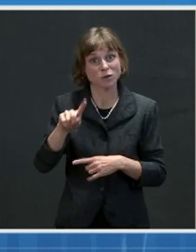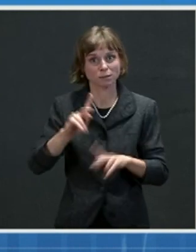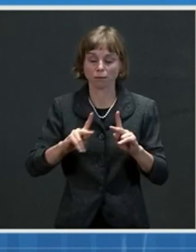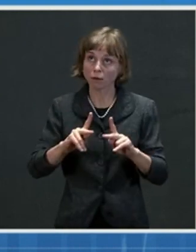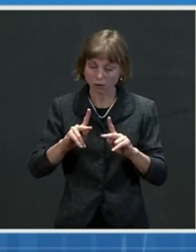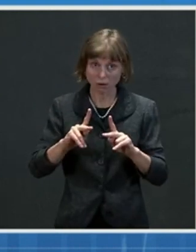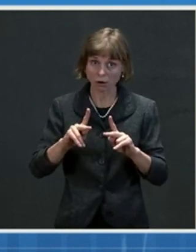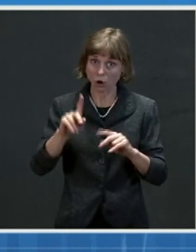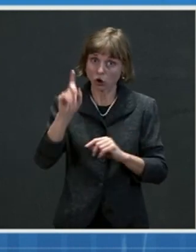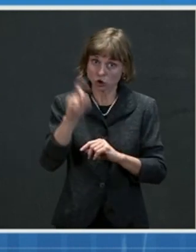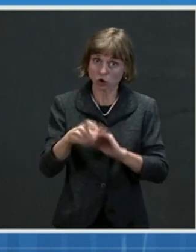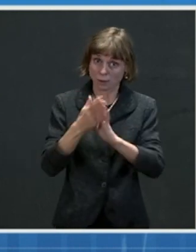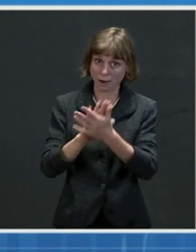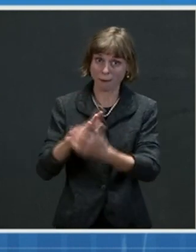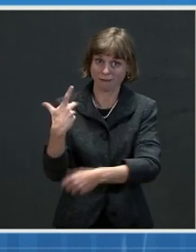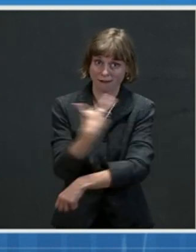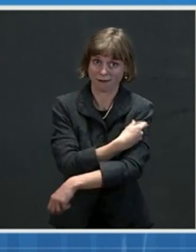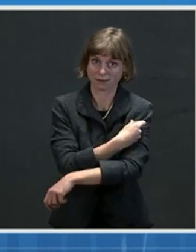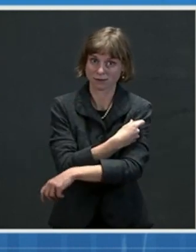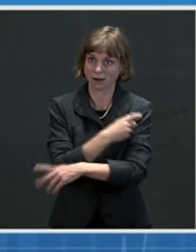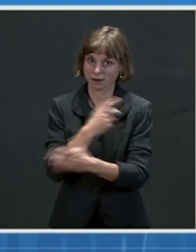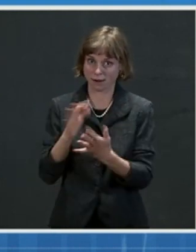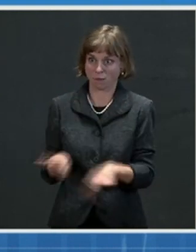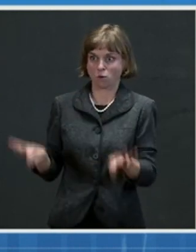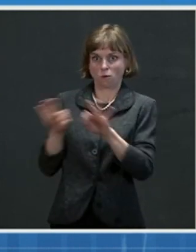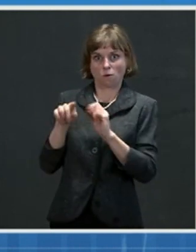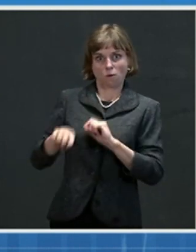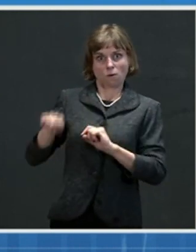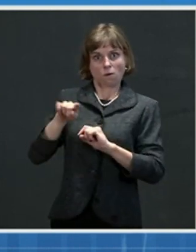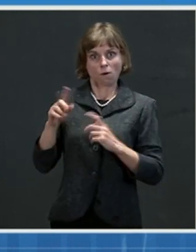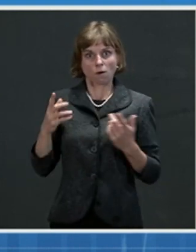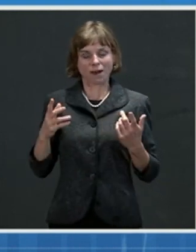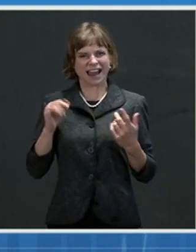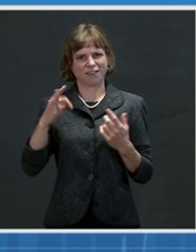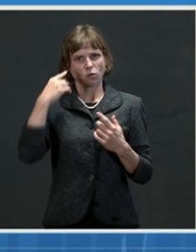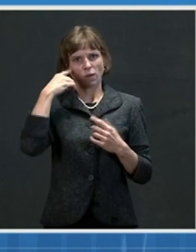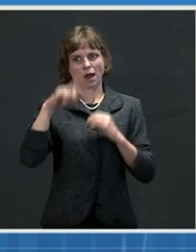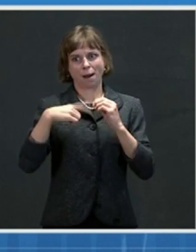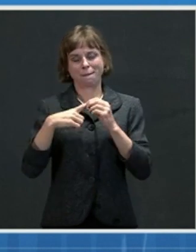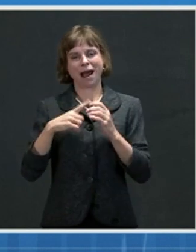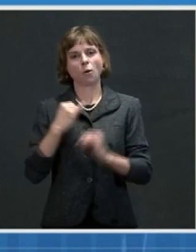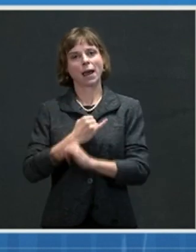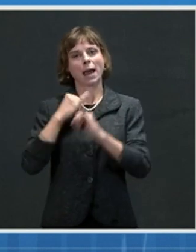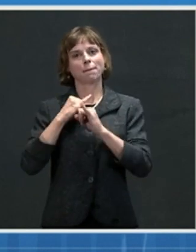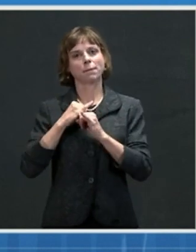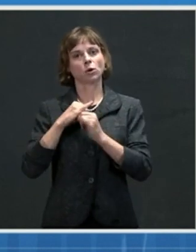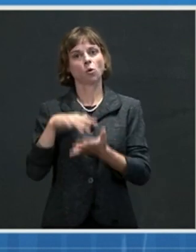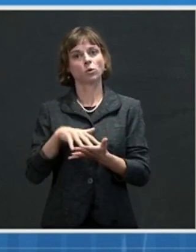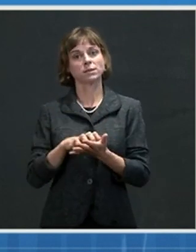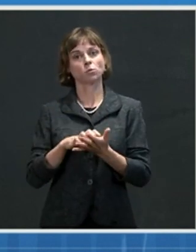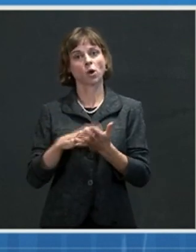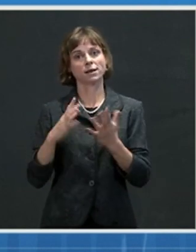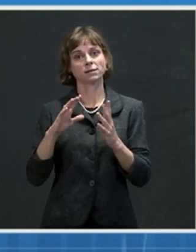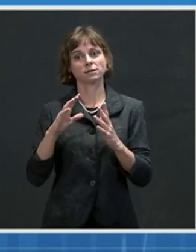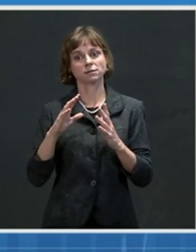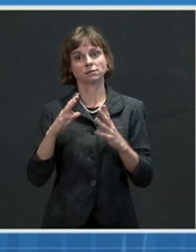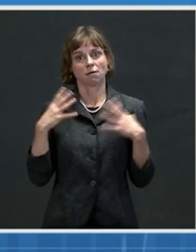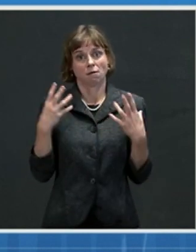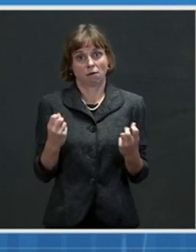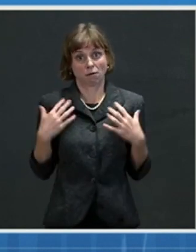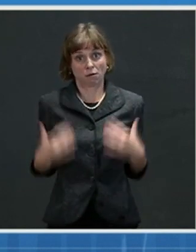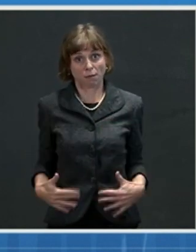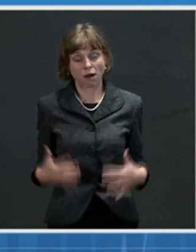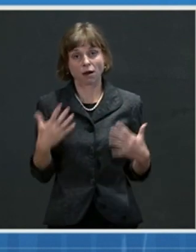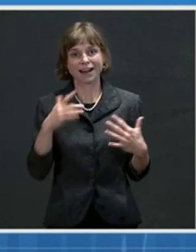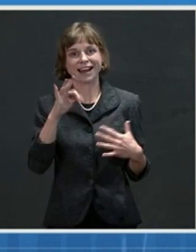get vaccinated. When you think in terms of having an immunosuppressed state, for example, if you're on glucocorticoids